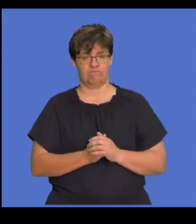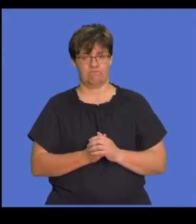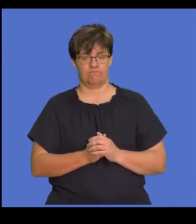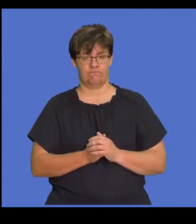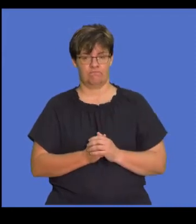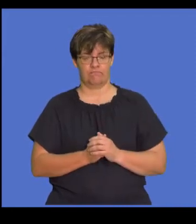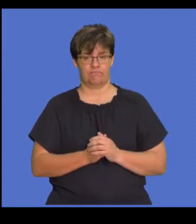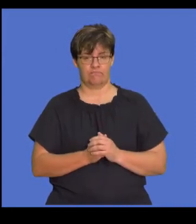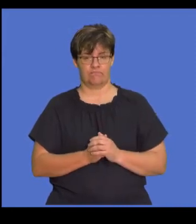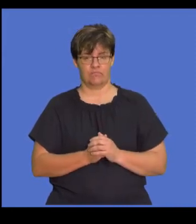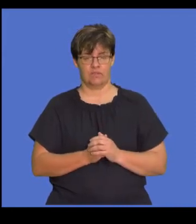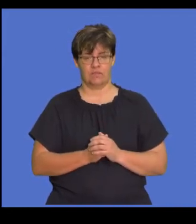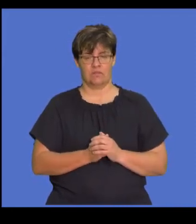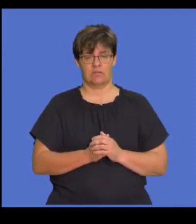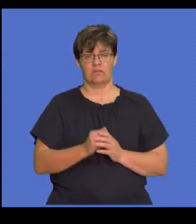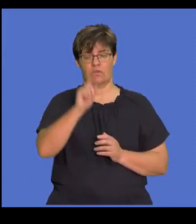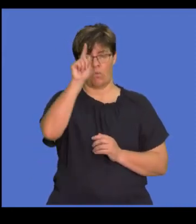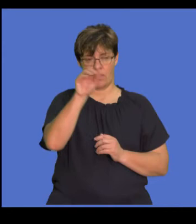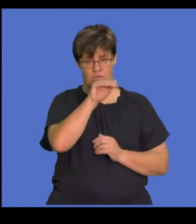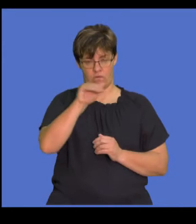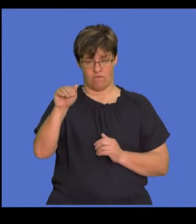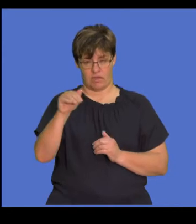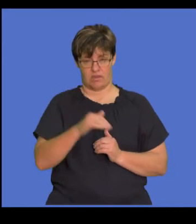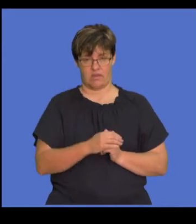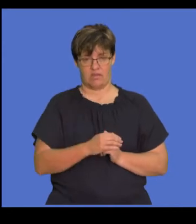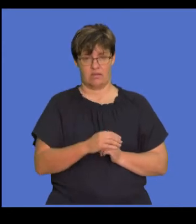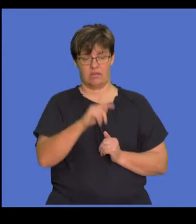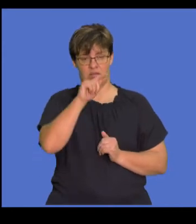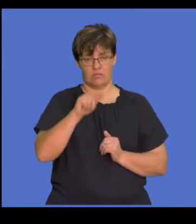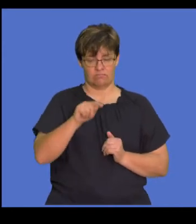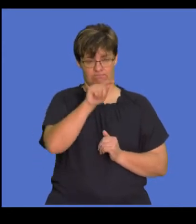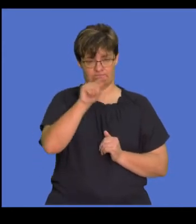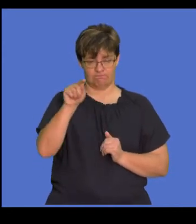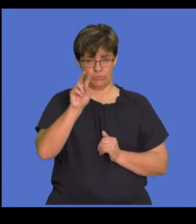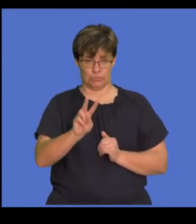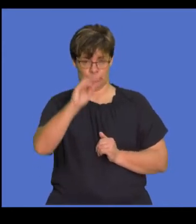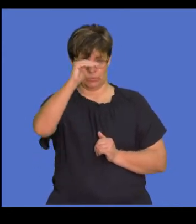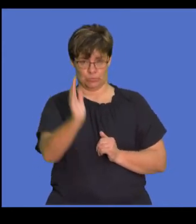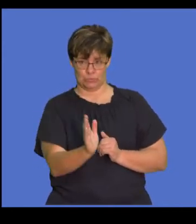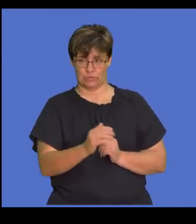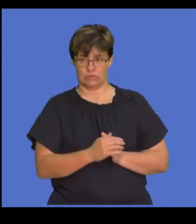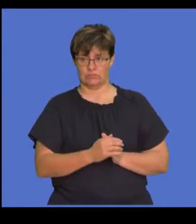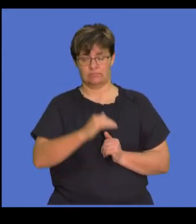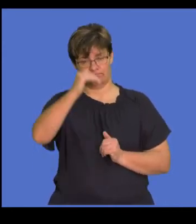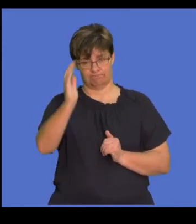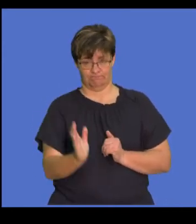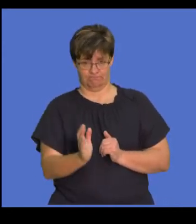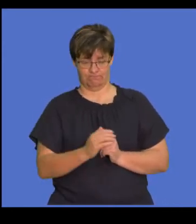Negative 16, we multiply it by cos of 45 is also 1 over root of